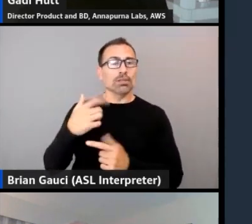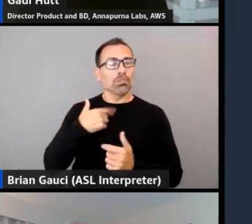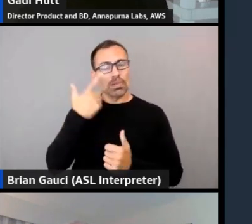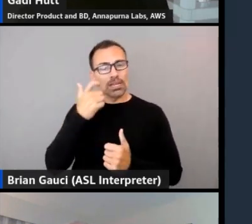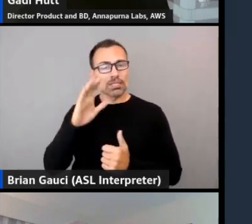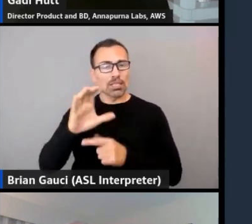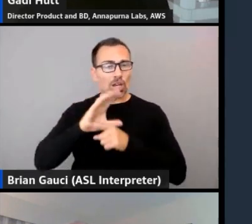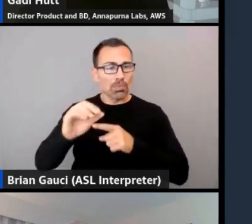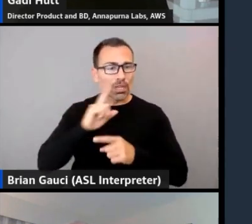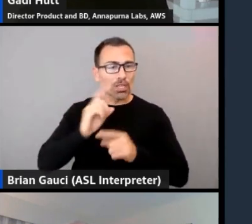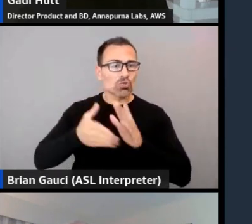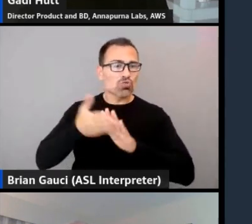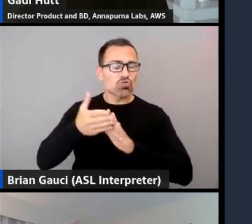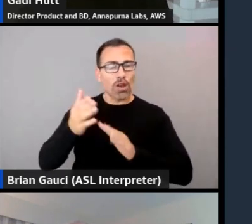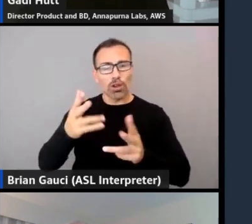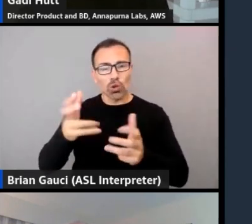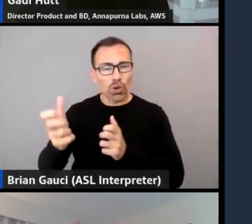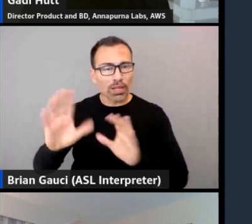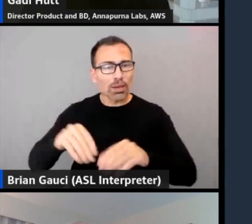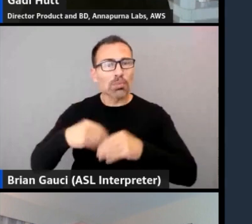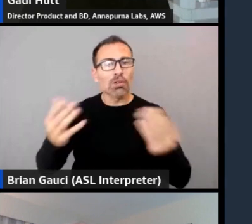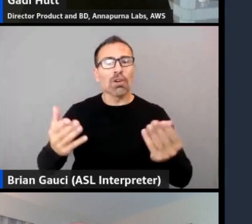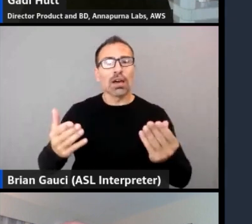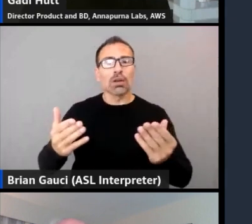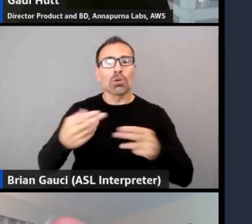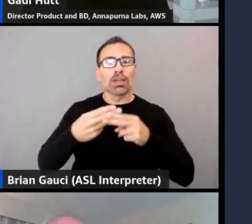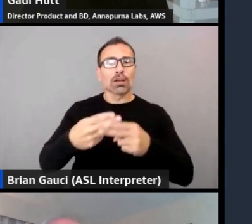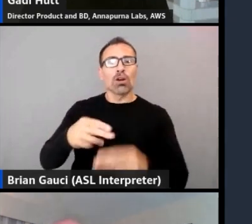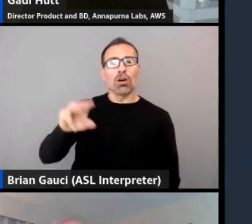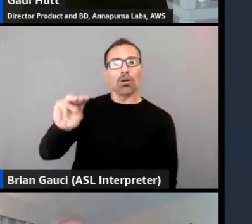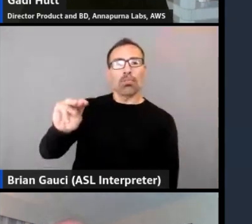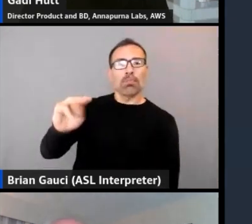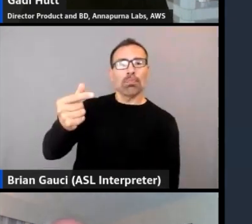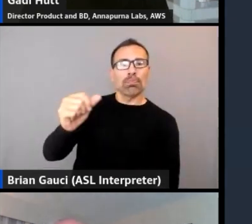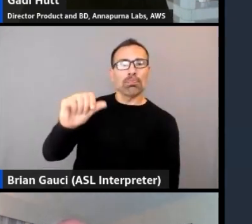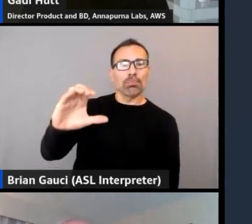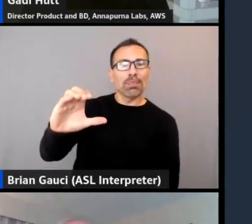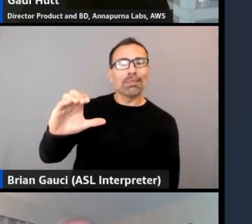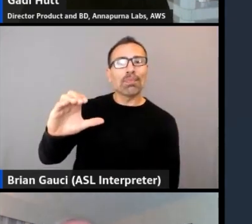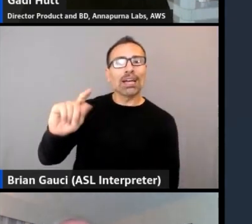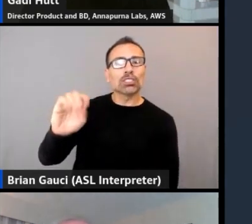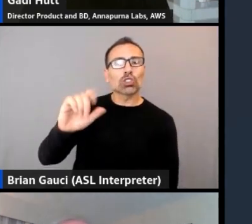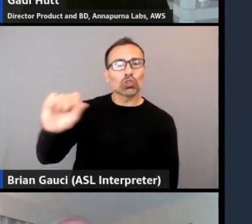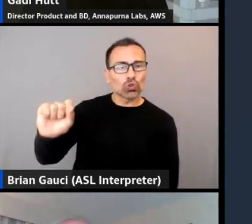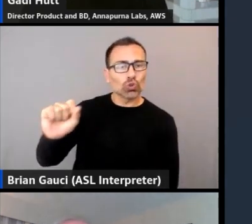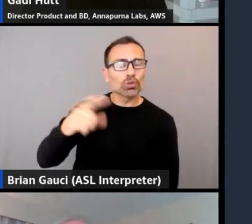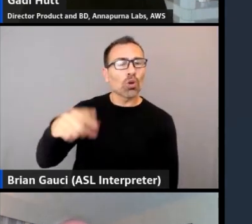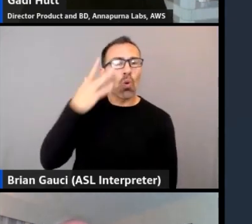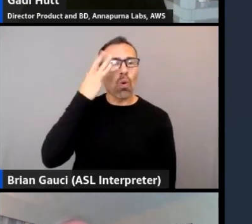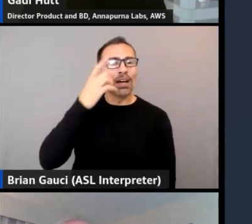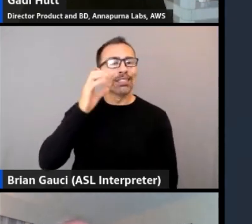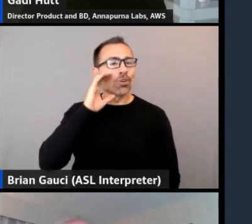providing basically what they call it magic tools to be able to generate images